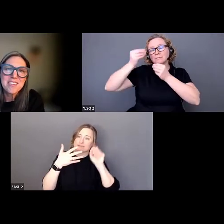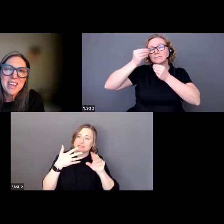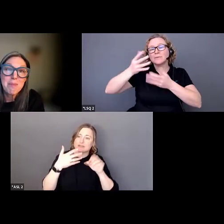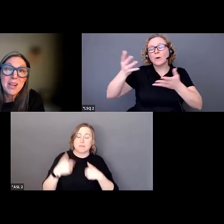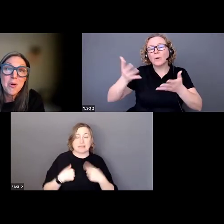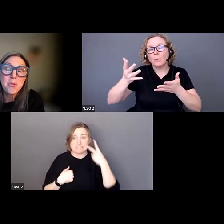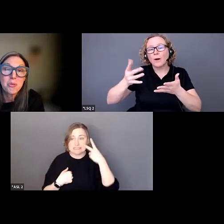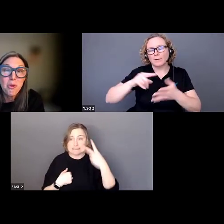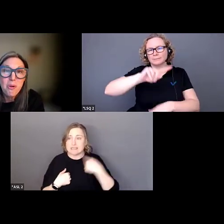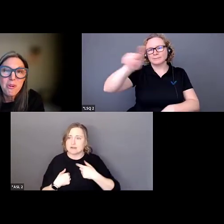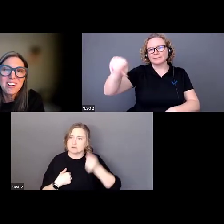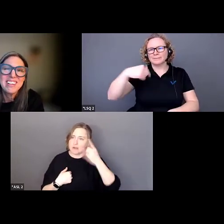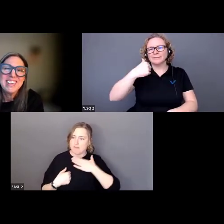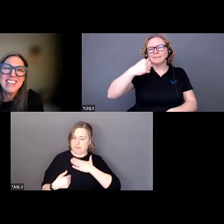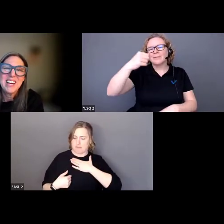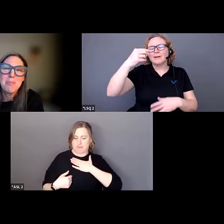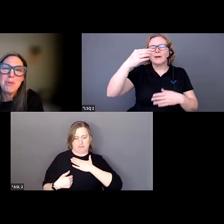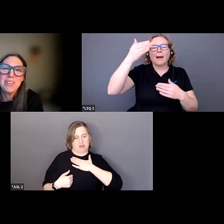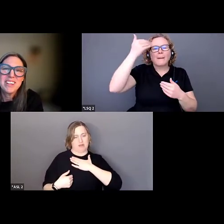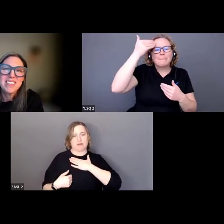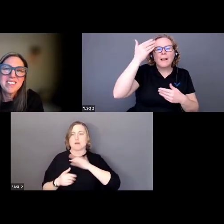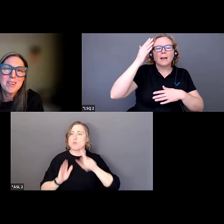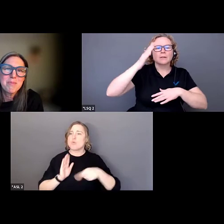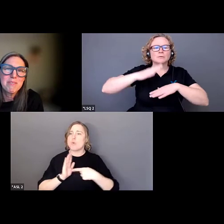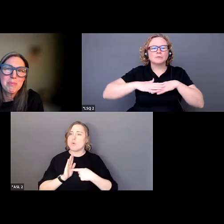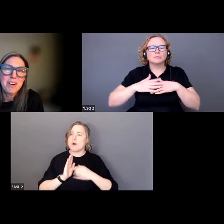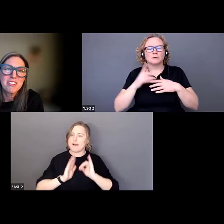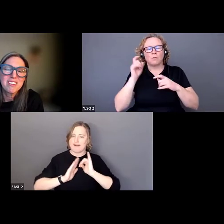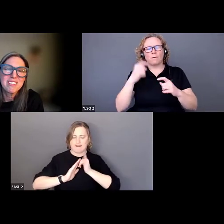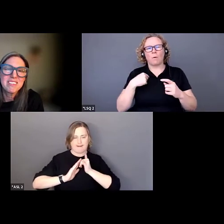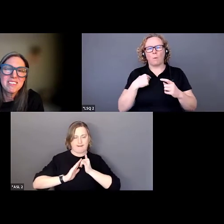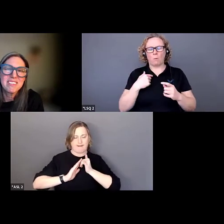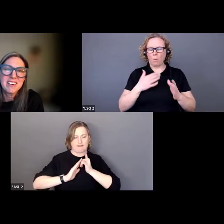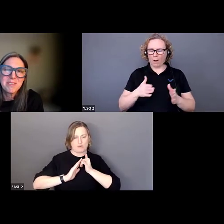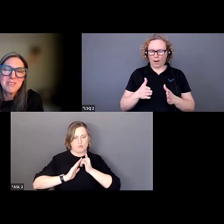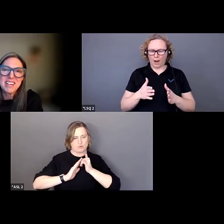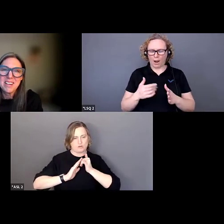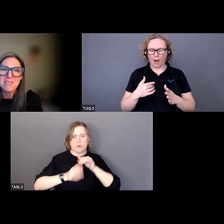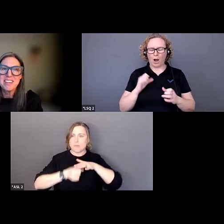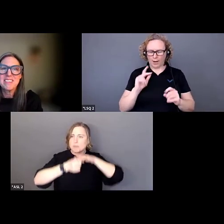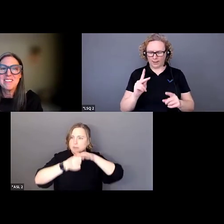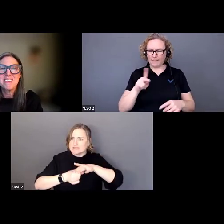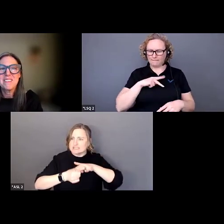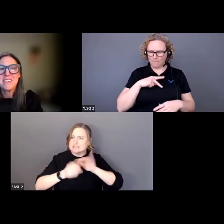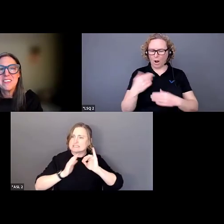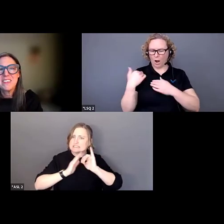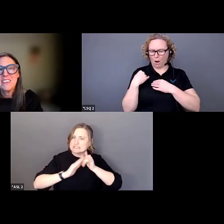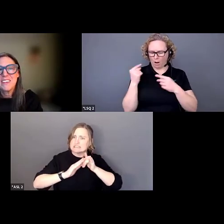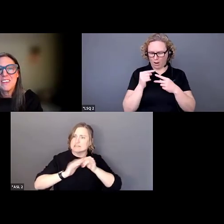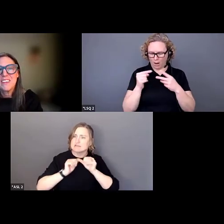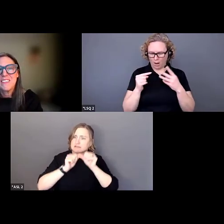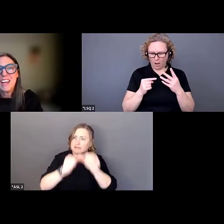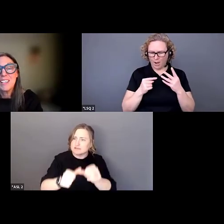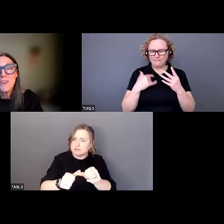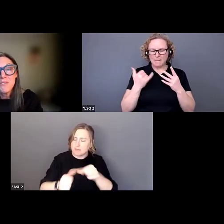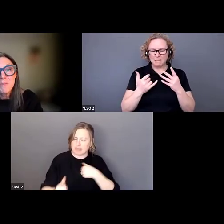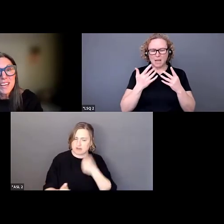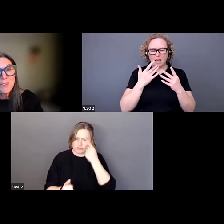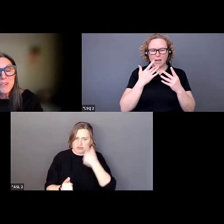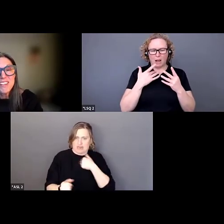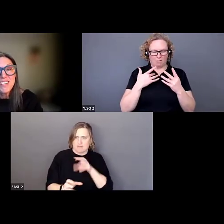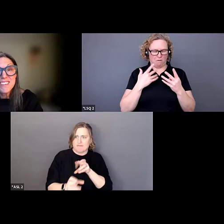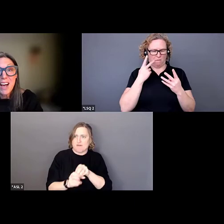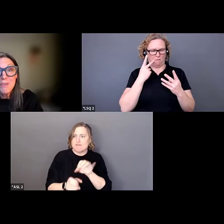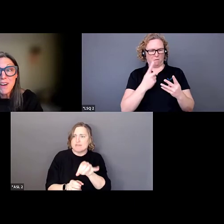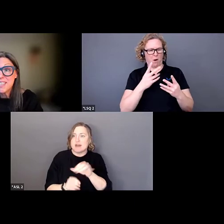and understand my own role in upholding systems of oppression that create inequities. That I learn from